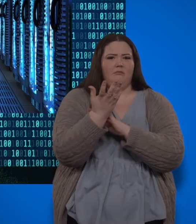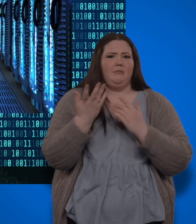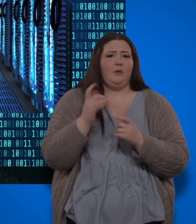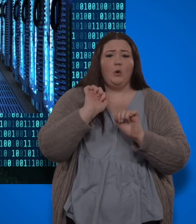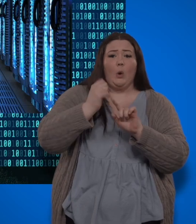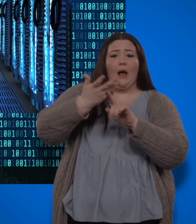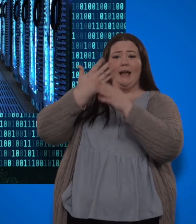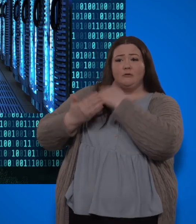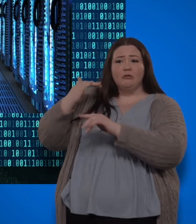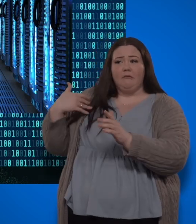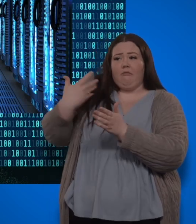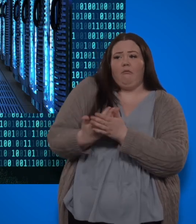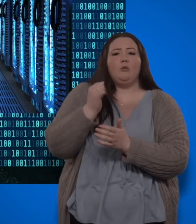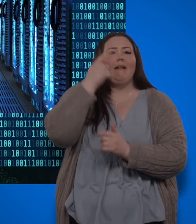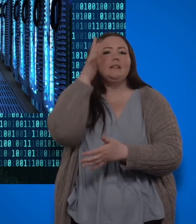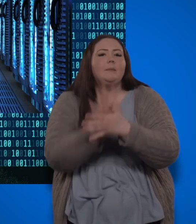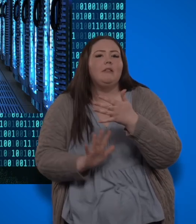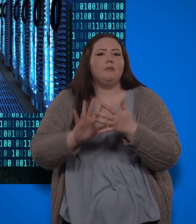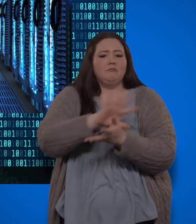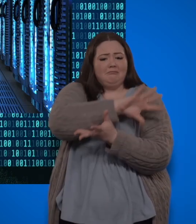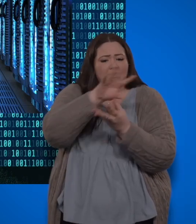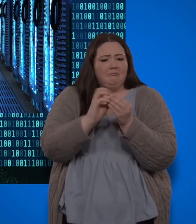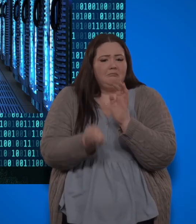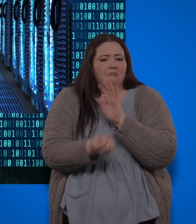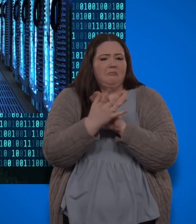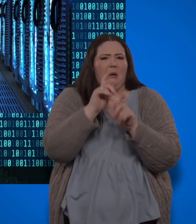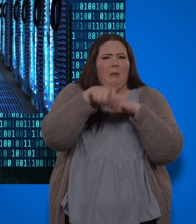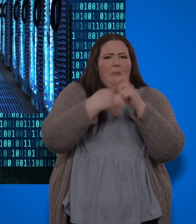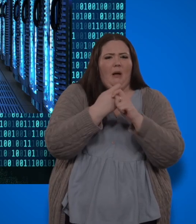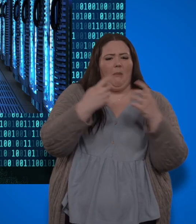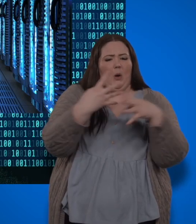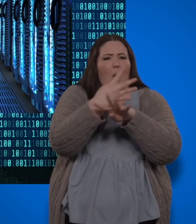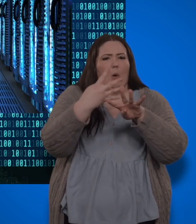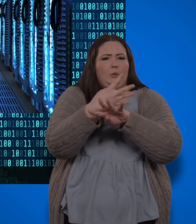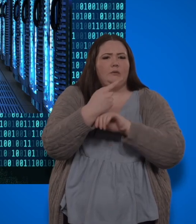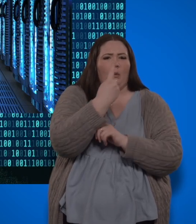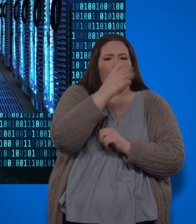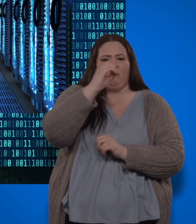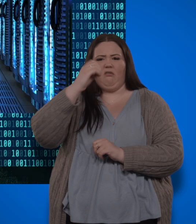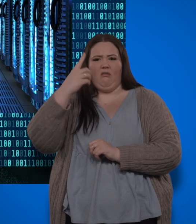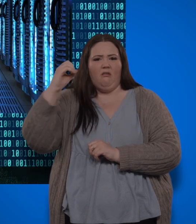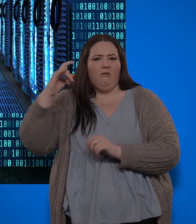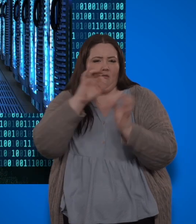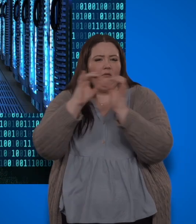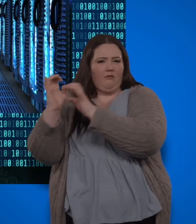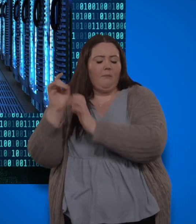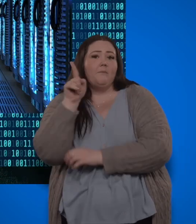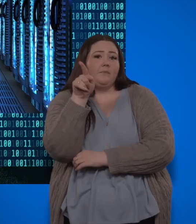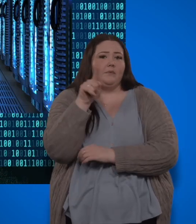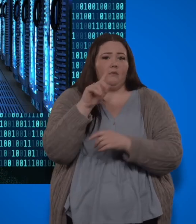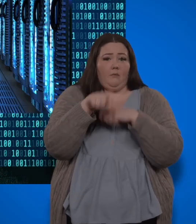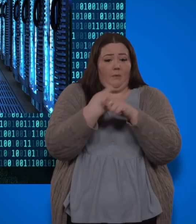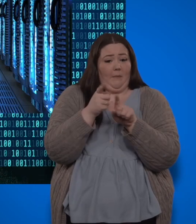then place it in the cloud in a massive computer server. And